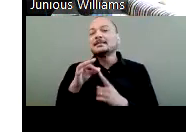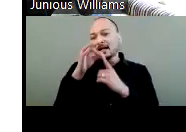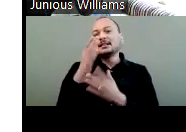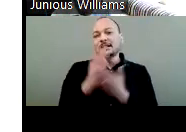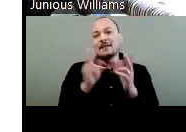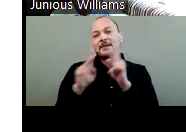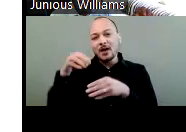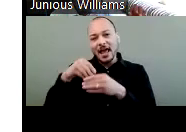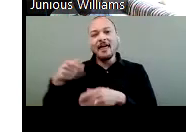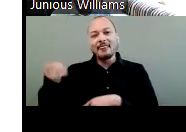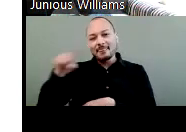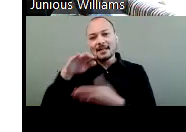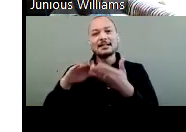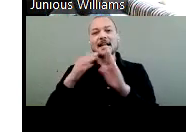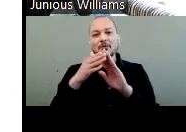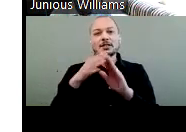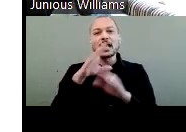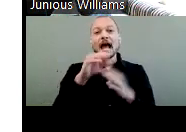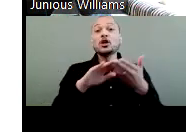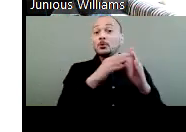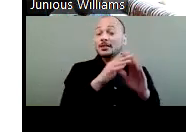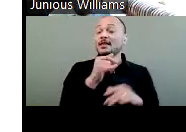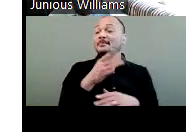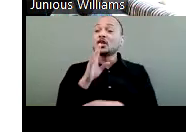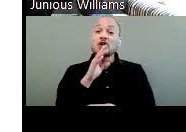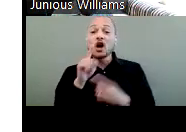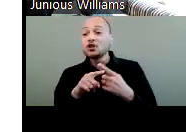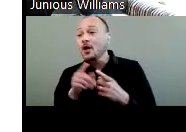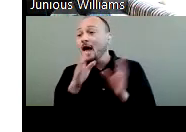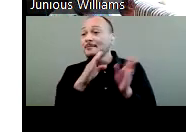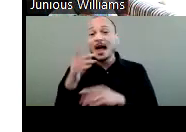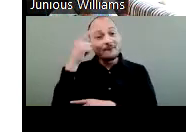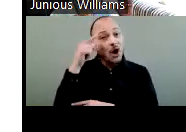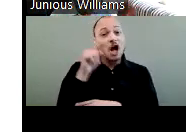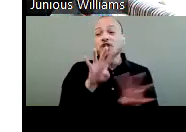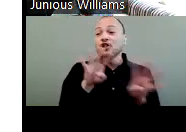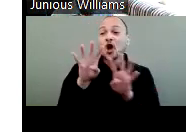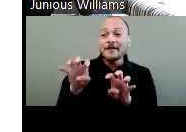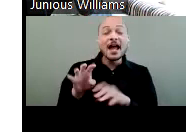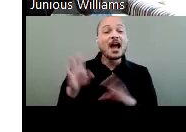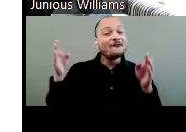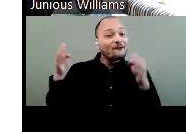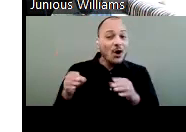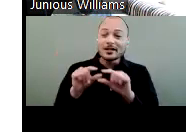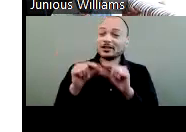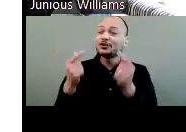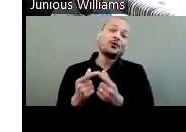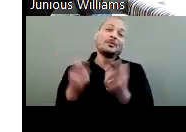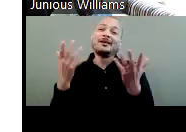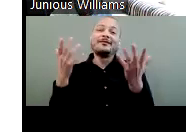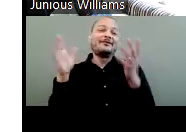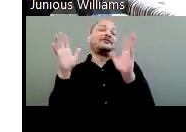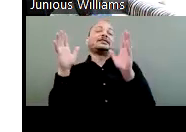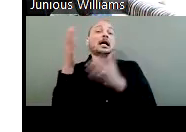and communities. They've been talked to, planned for, surveyed, focus group to death. And some people